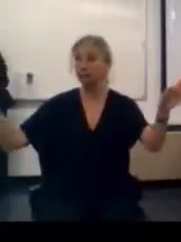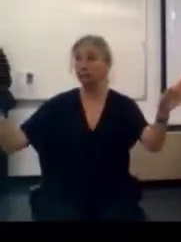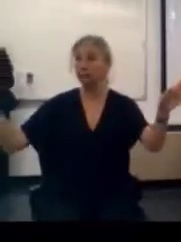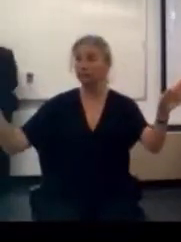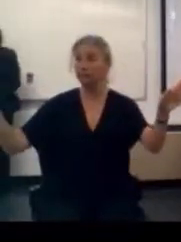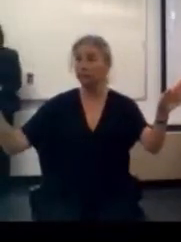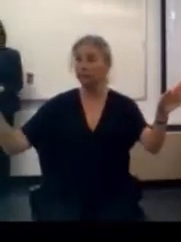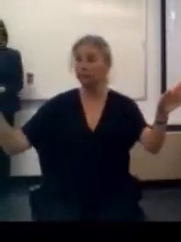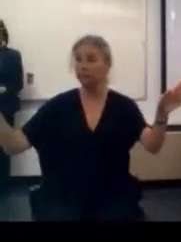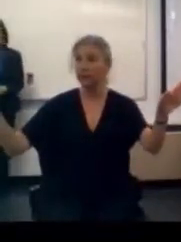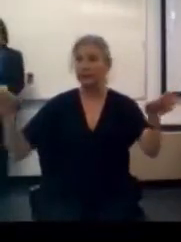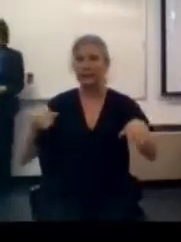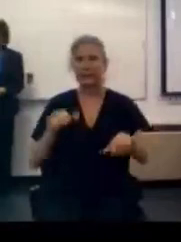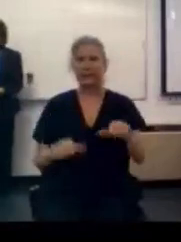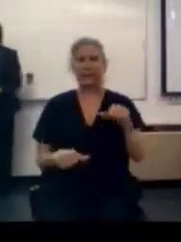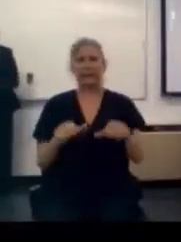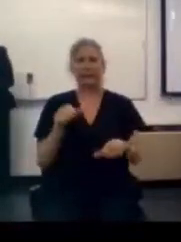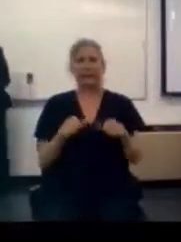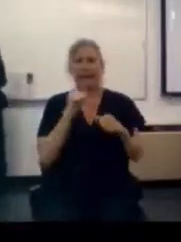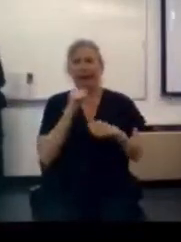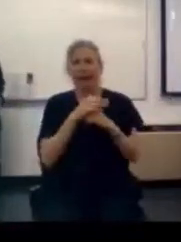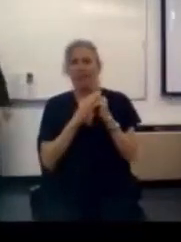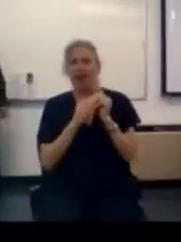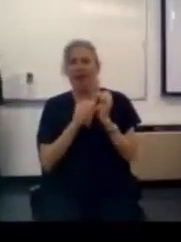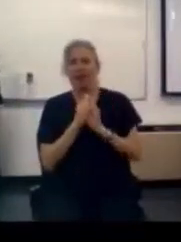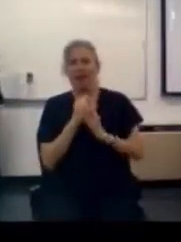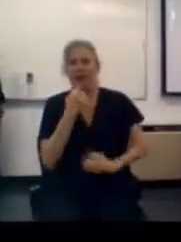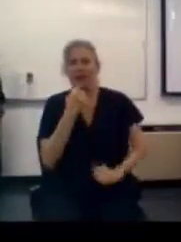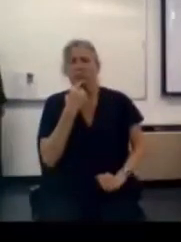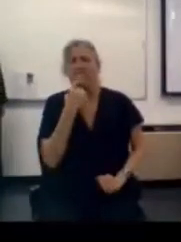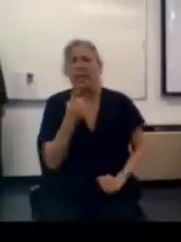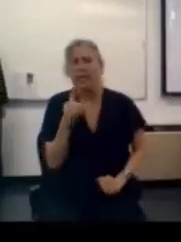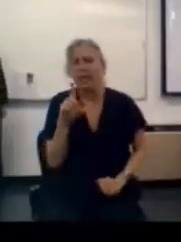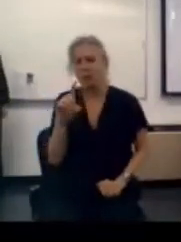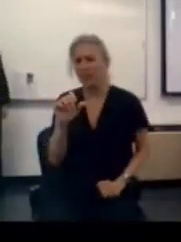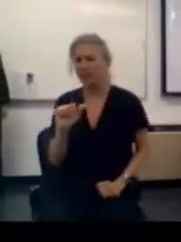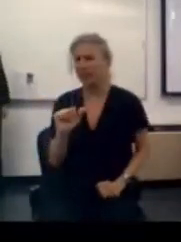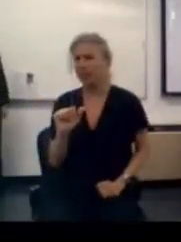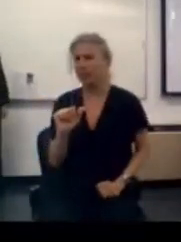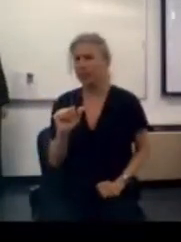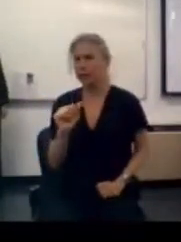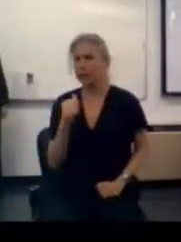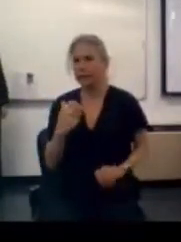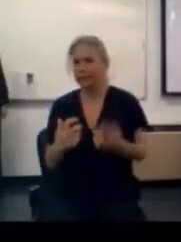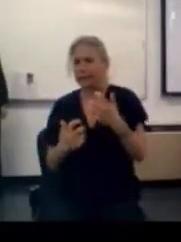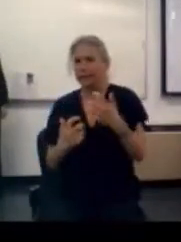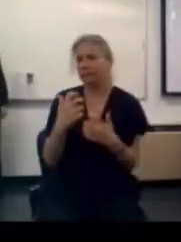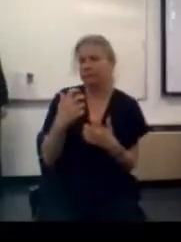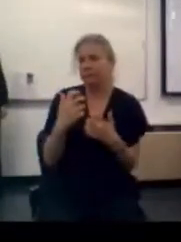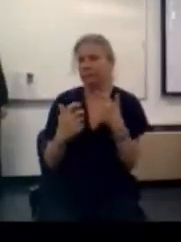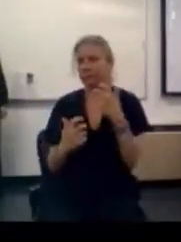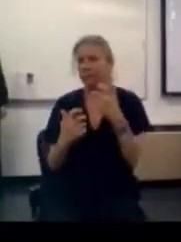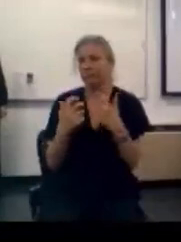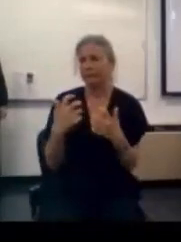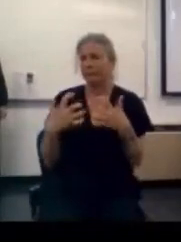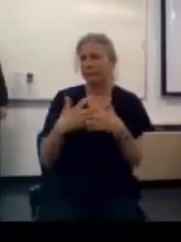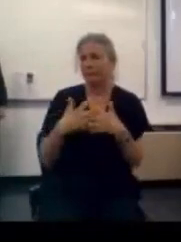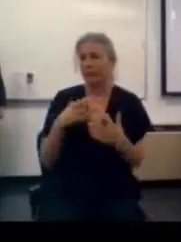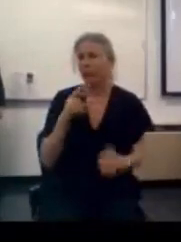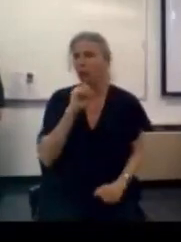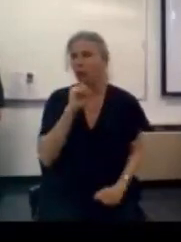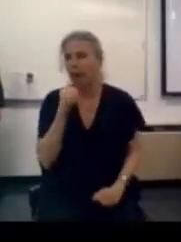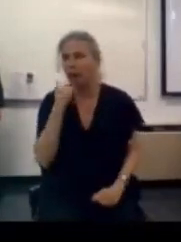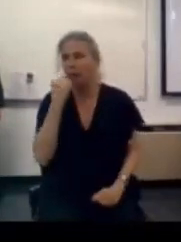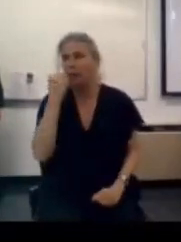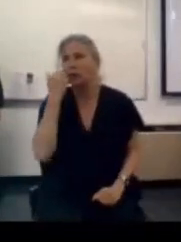in general, there is that unsteadiness, that discomfort, that worry, that anxiety, if you're not sure you can fit